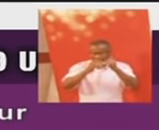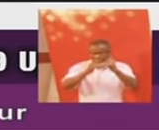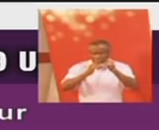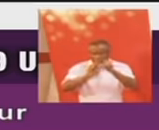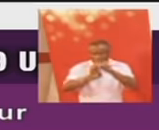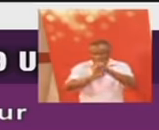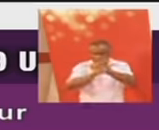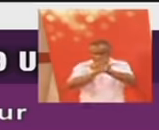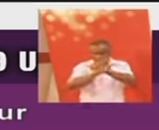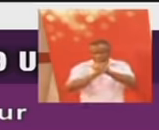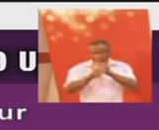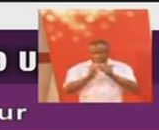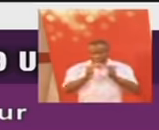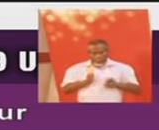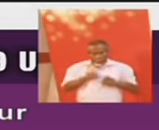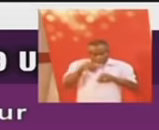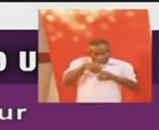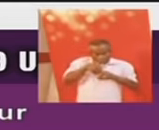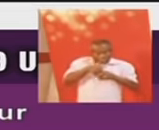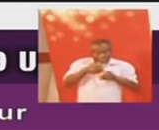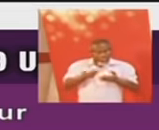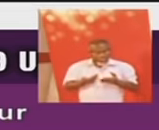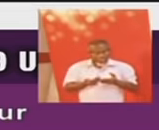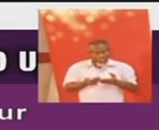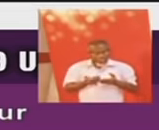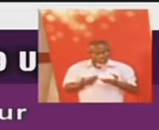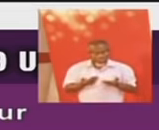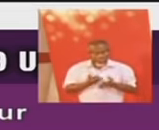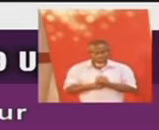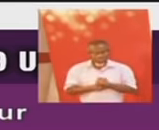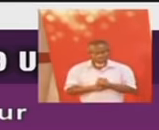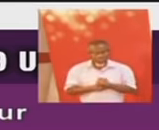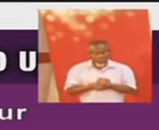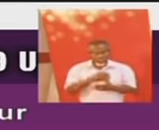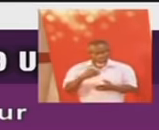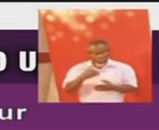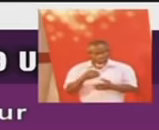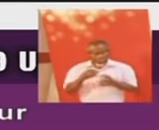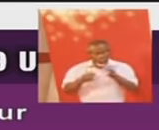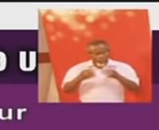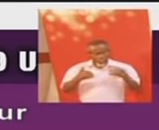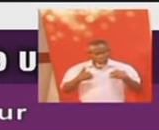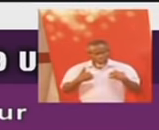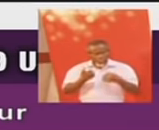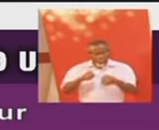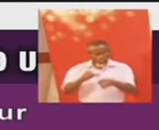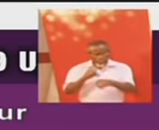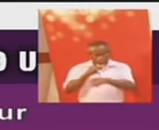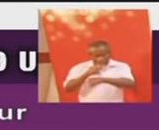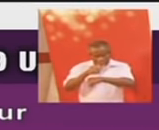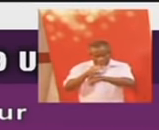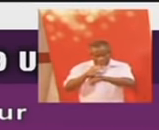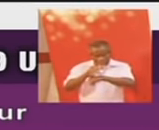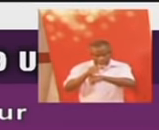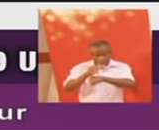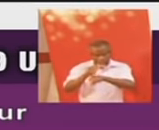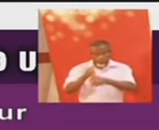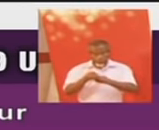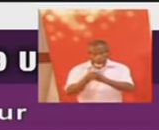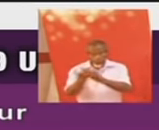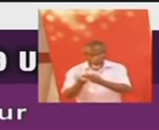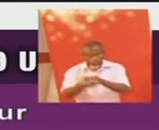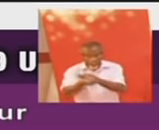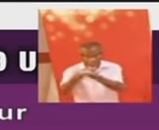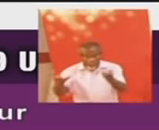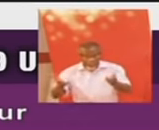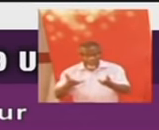comorbidities, has there been advice specifically put out for persons who have things like hypertension and cancer, just simply not to move around or